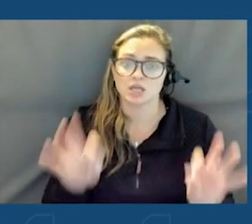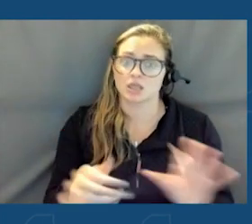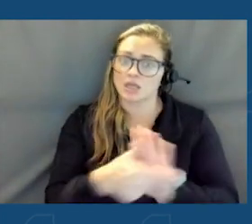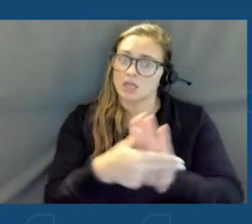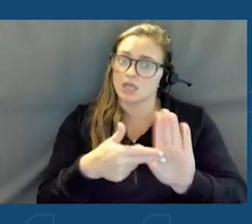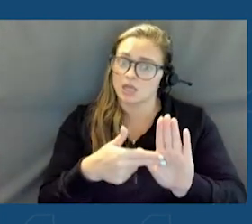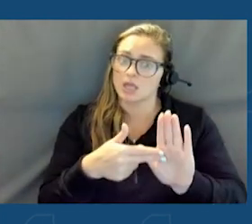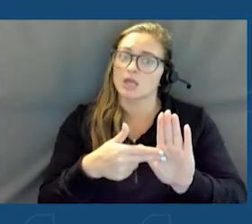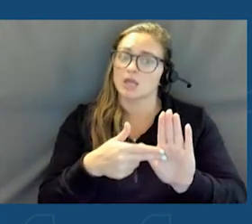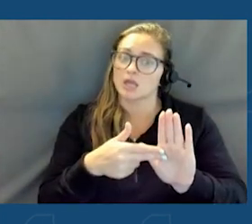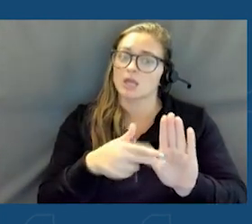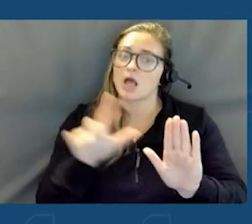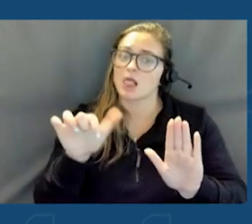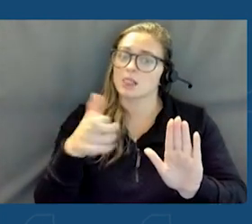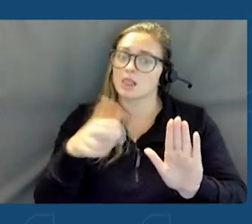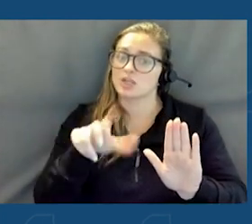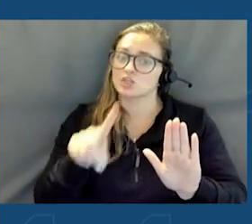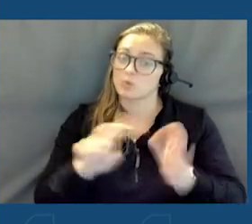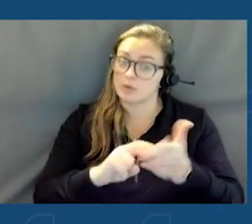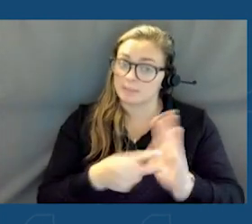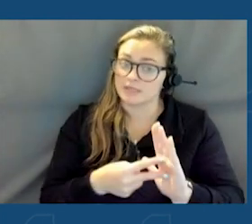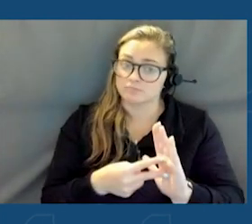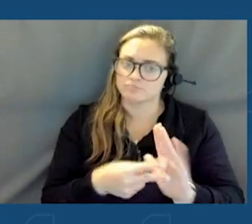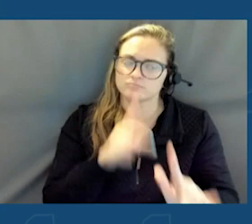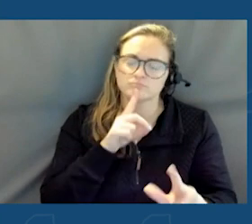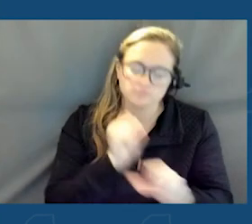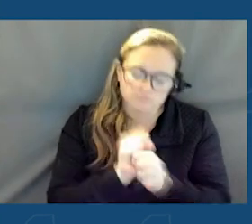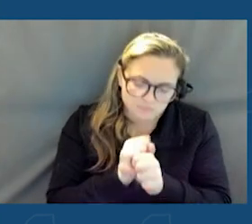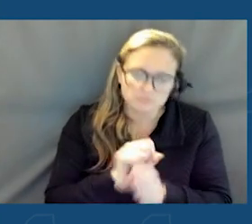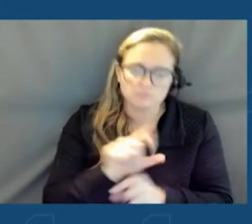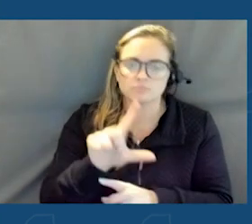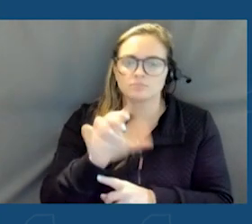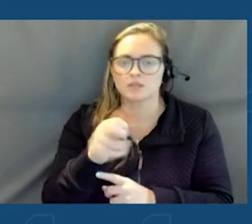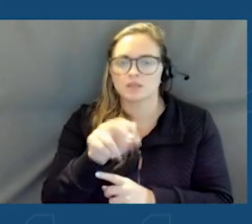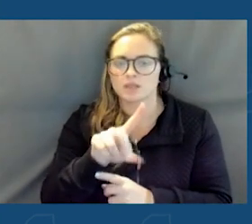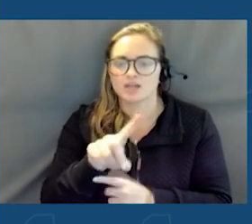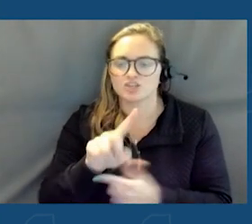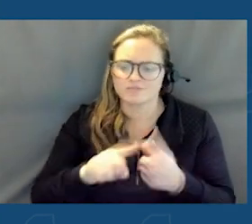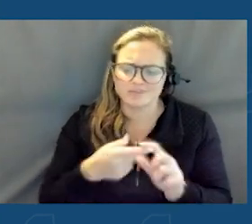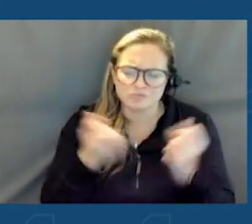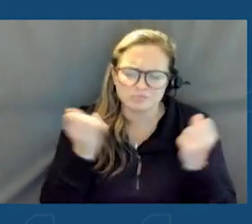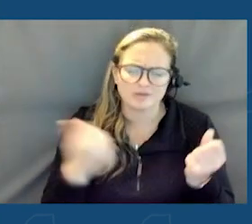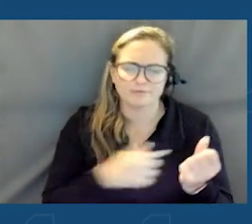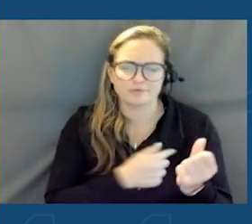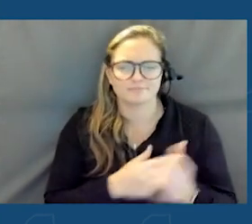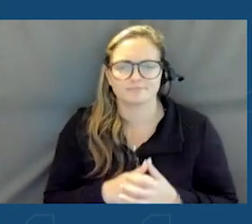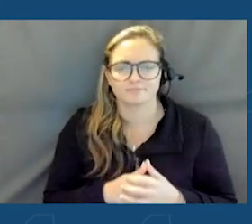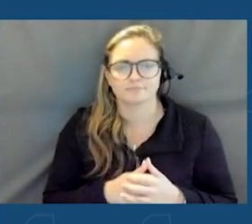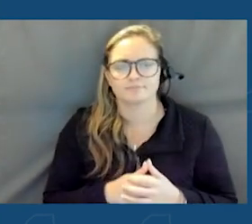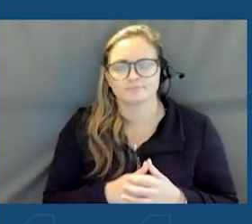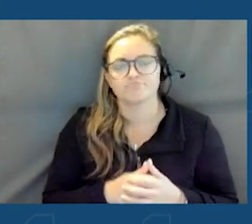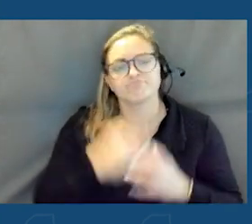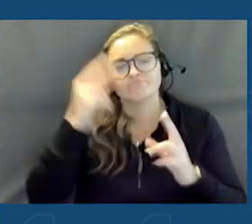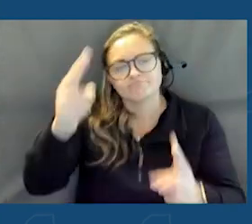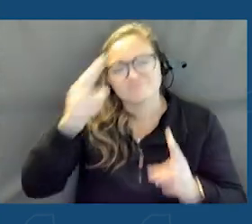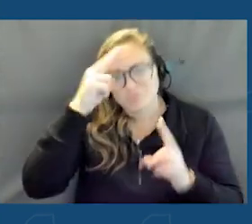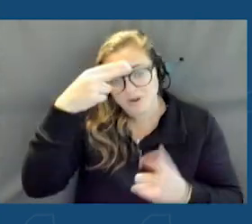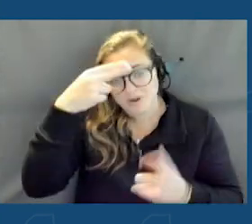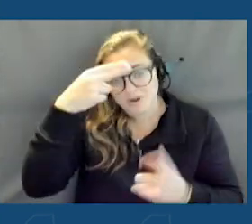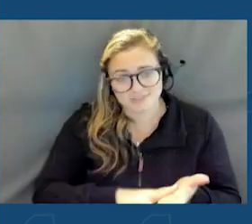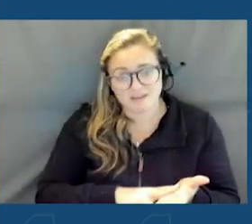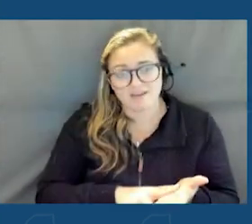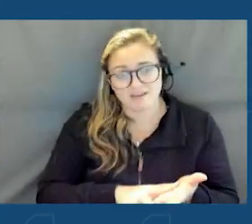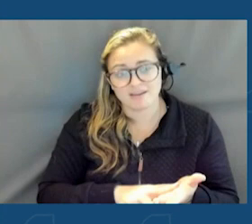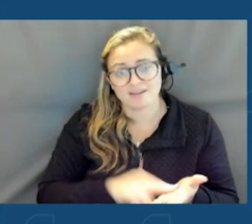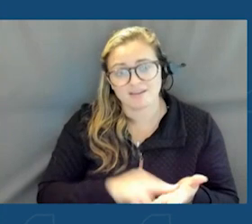the epitome of what that means, she is truly a legend and a friend to so many of us. So I was honored to sign the bill into